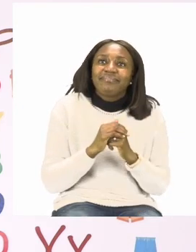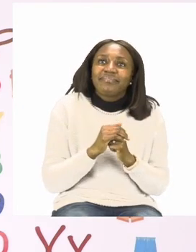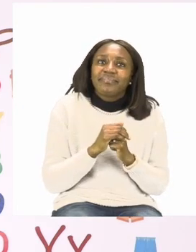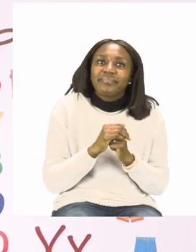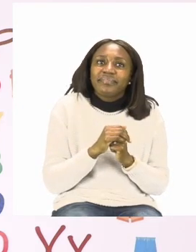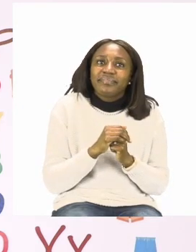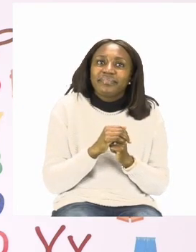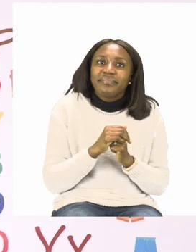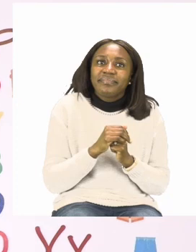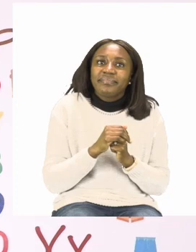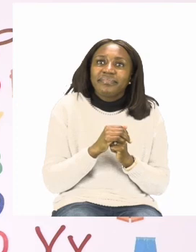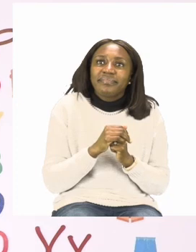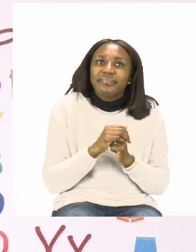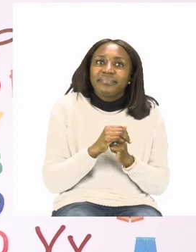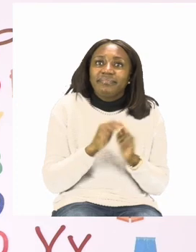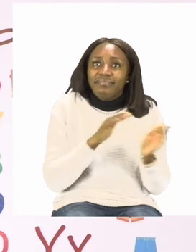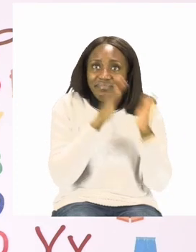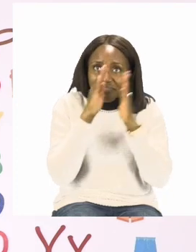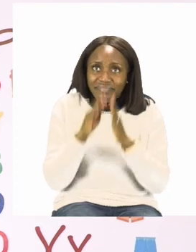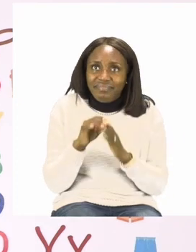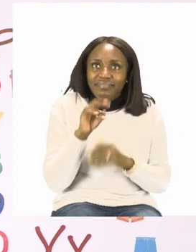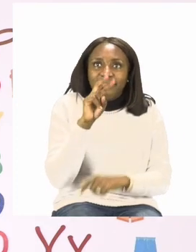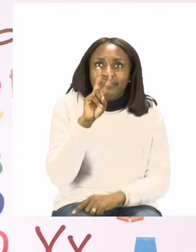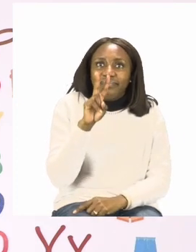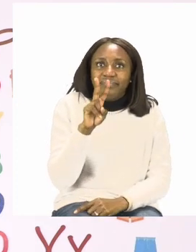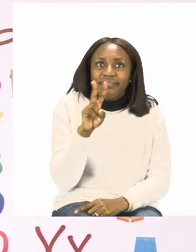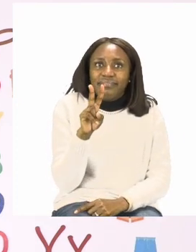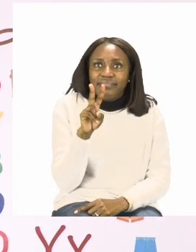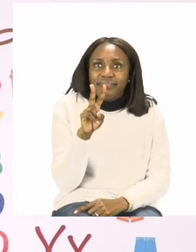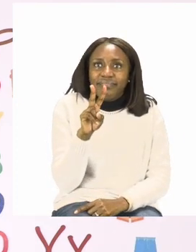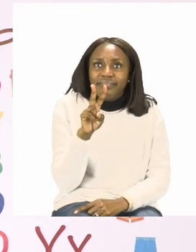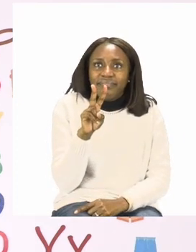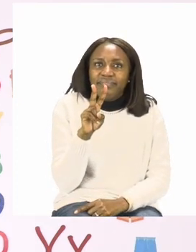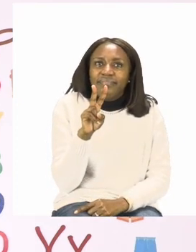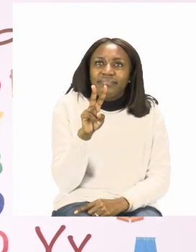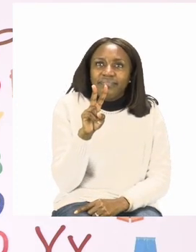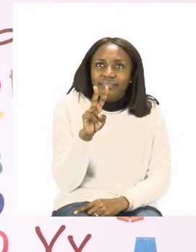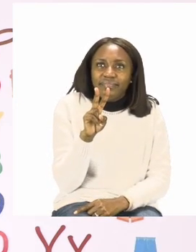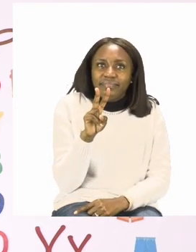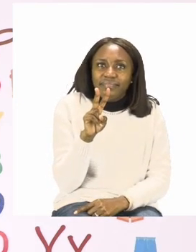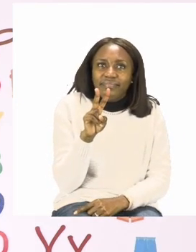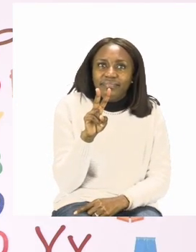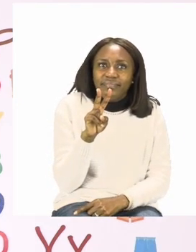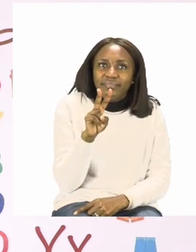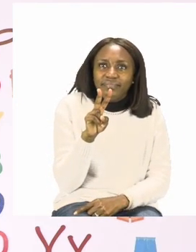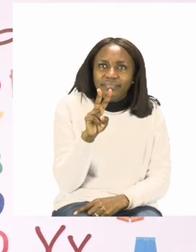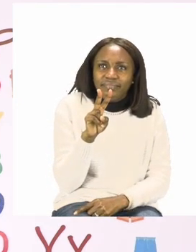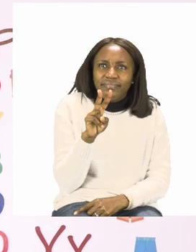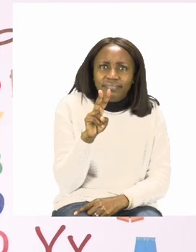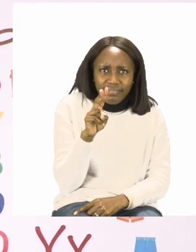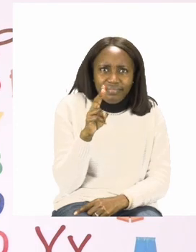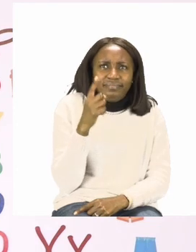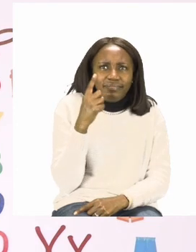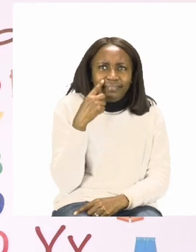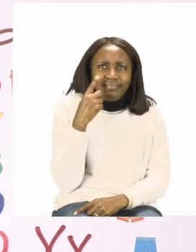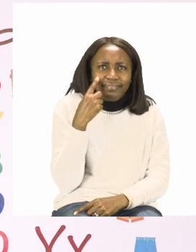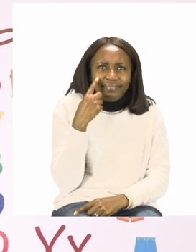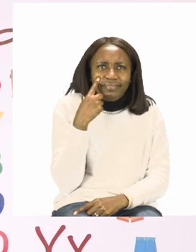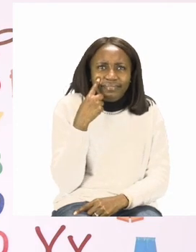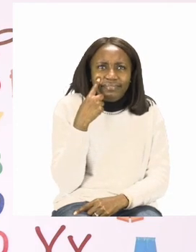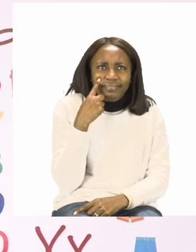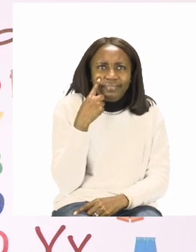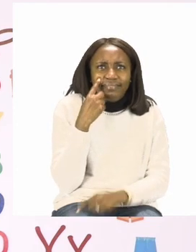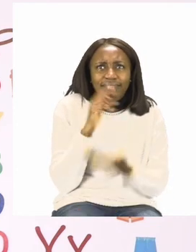79. The next one that we have is a 2. Now remember, boys and girls, sometimes we don't have